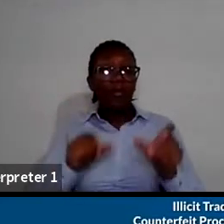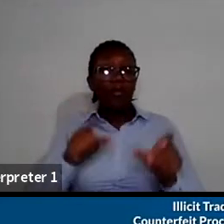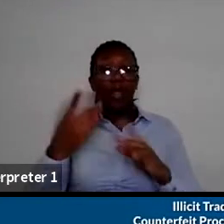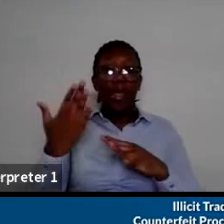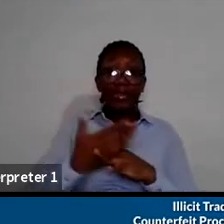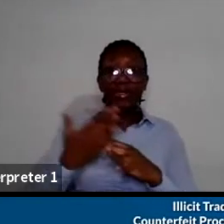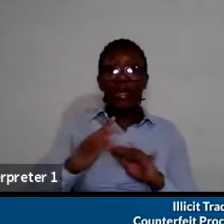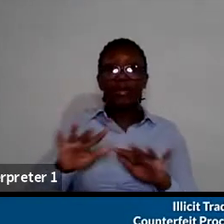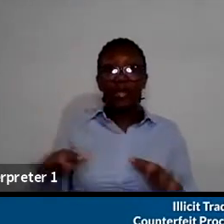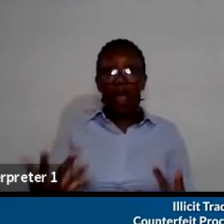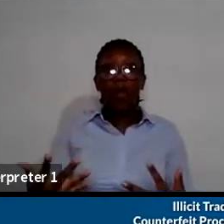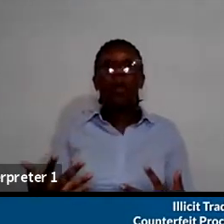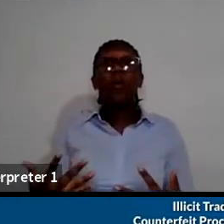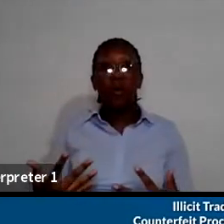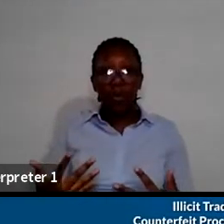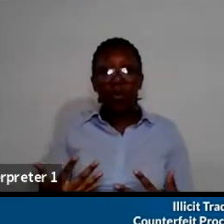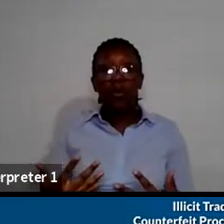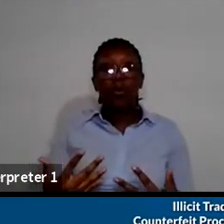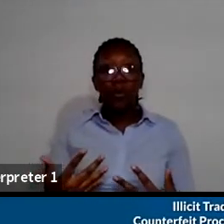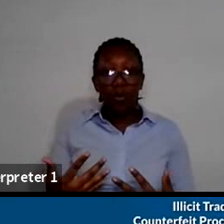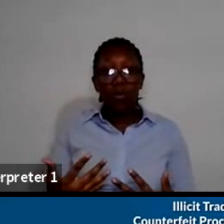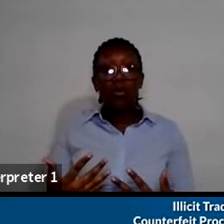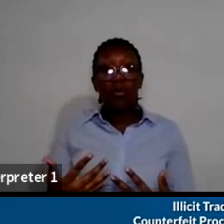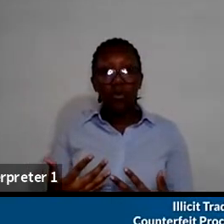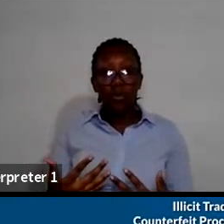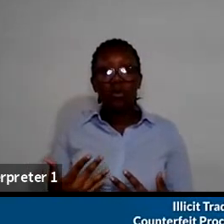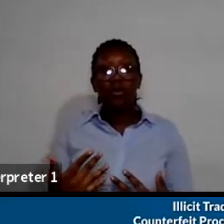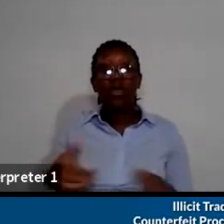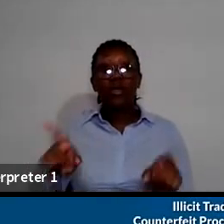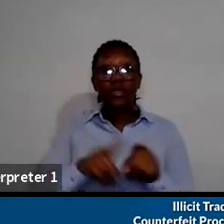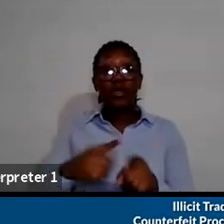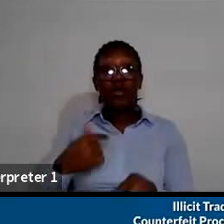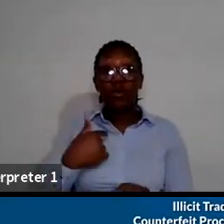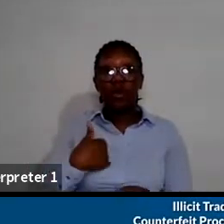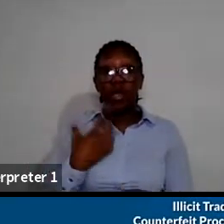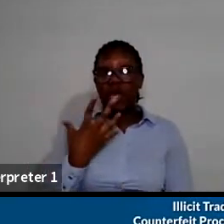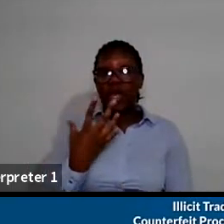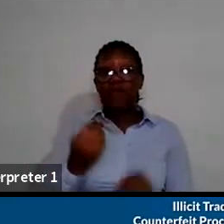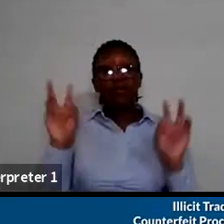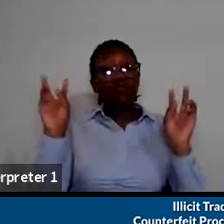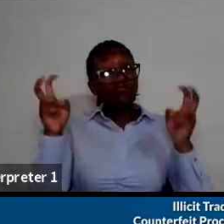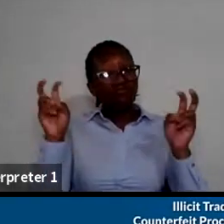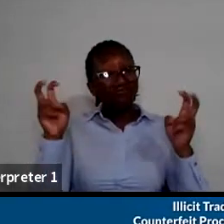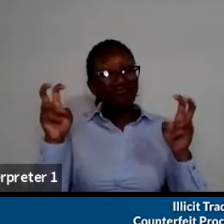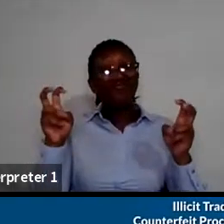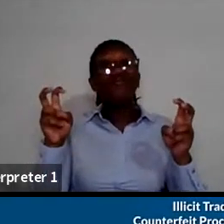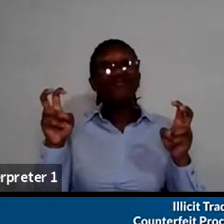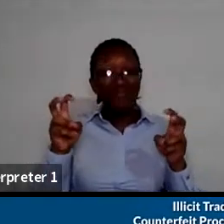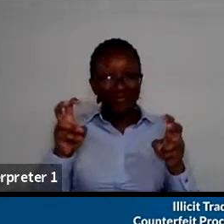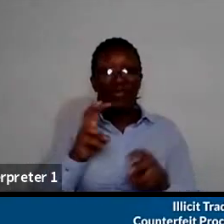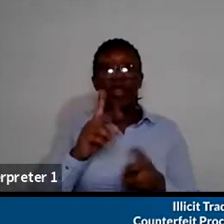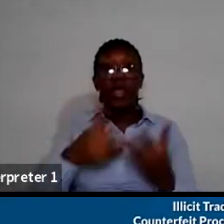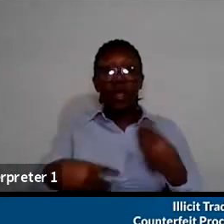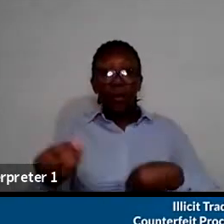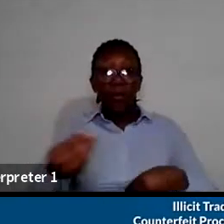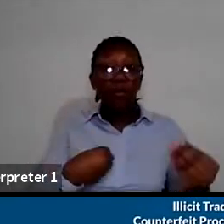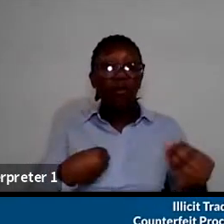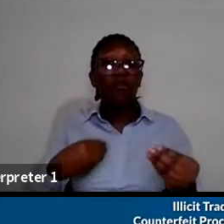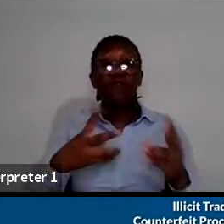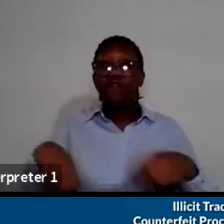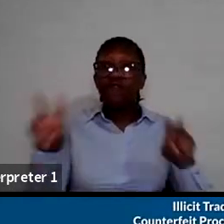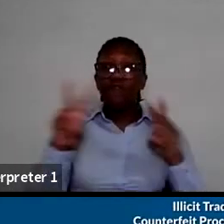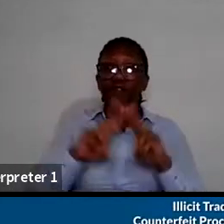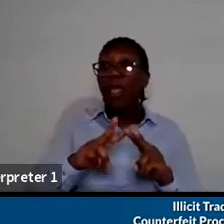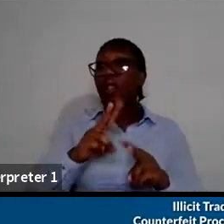regards to the estimations about the value of illicit market tobacco, alcohol,